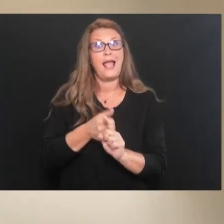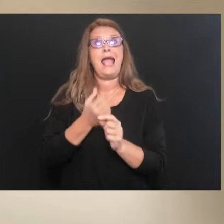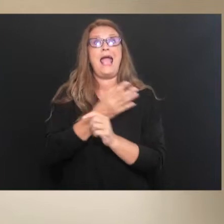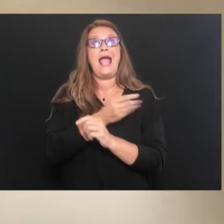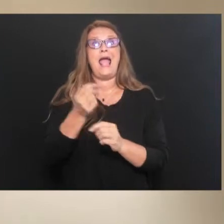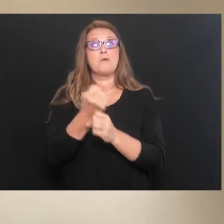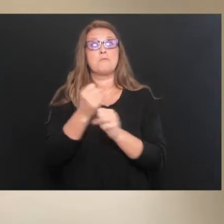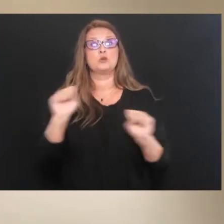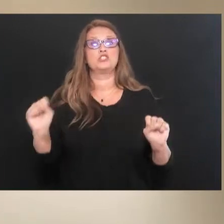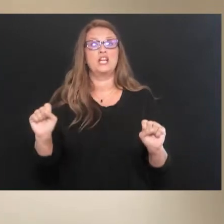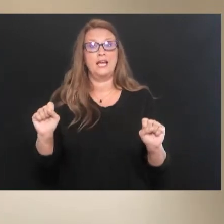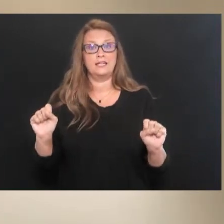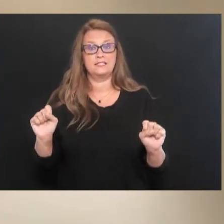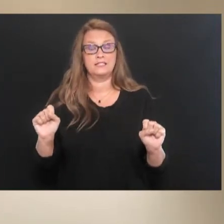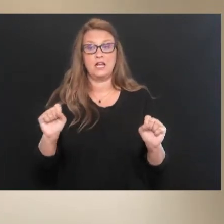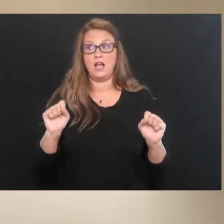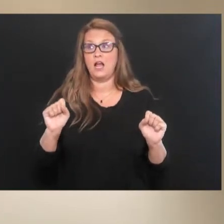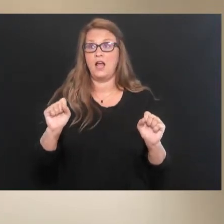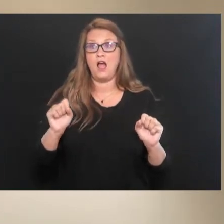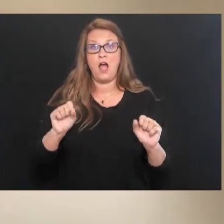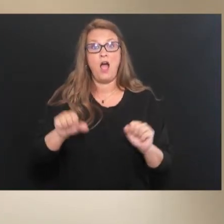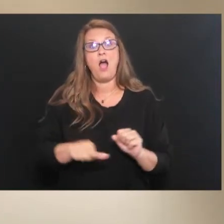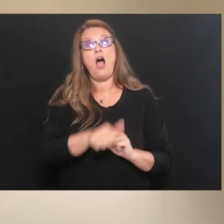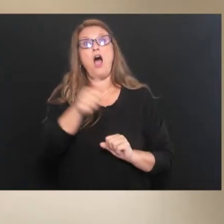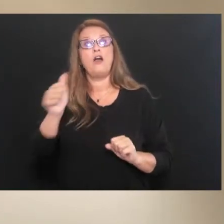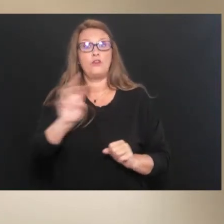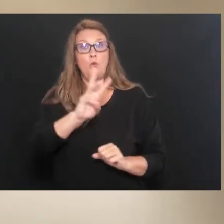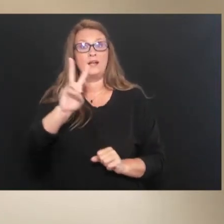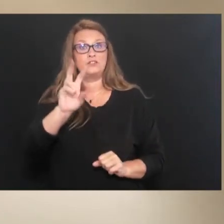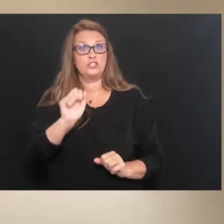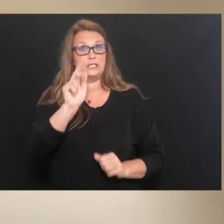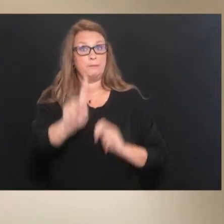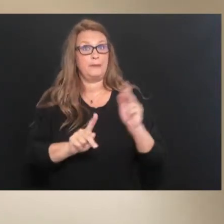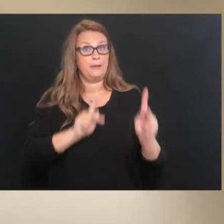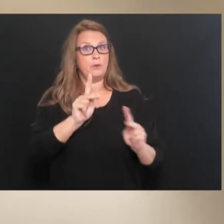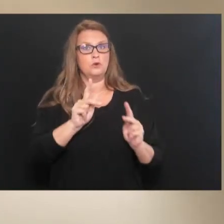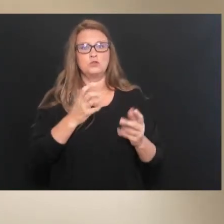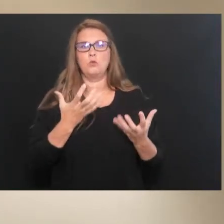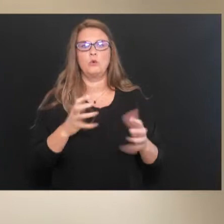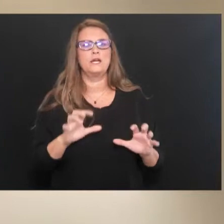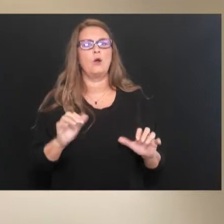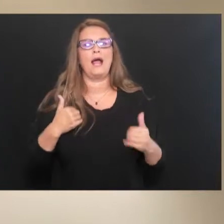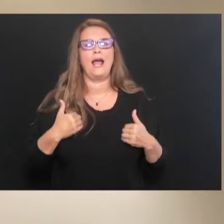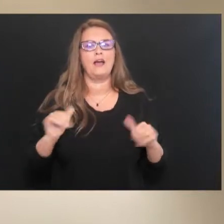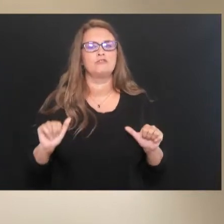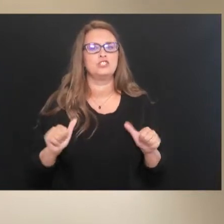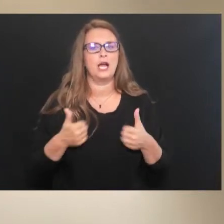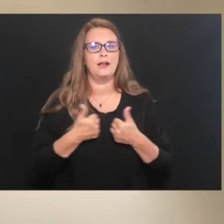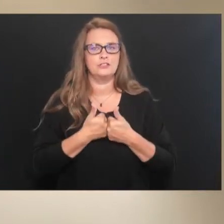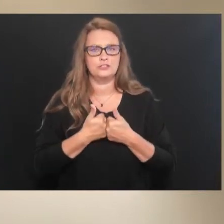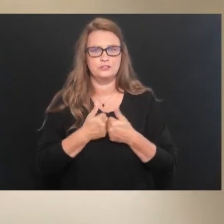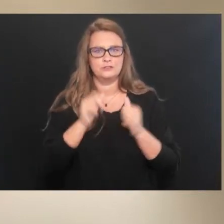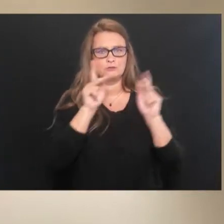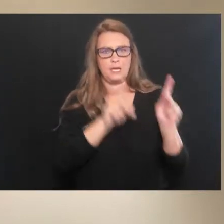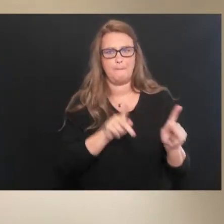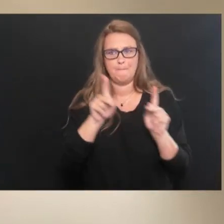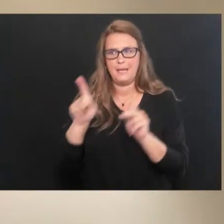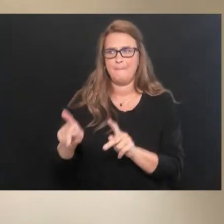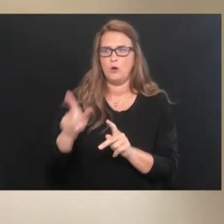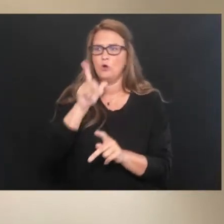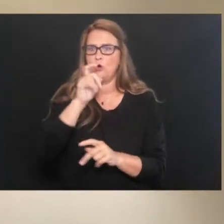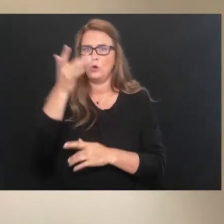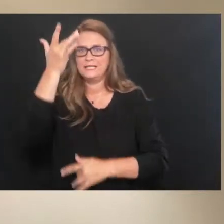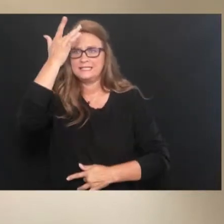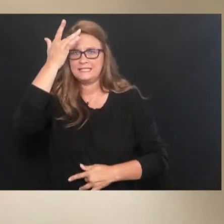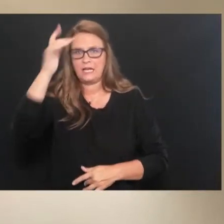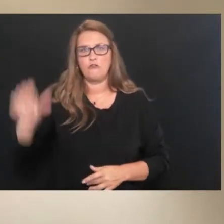to protect the rest of West Virginians, so that we don't run into challenges where an individual who is ill for some